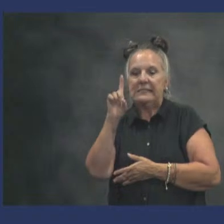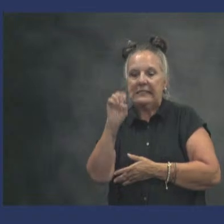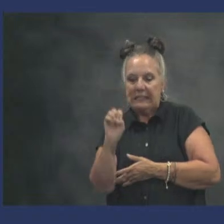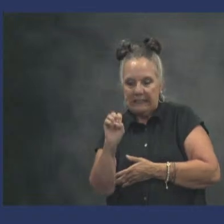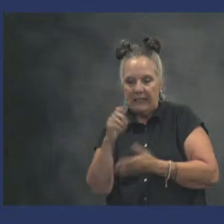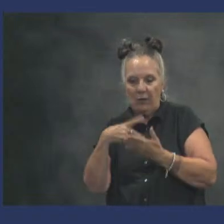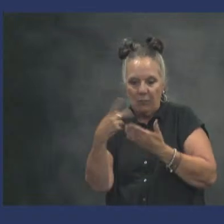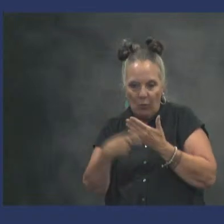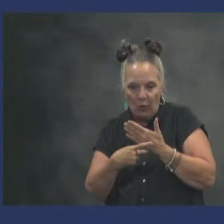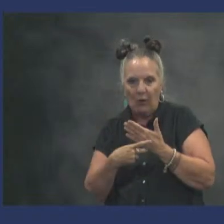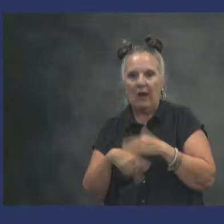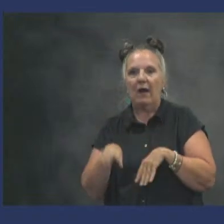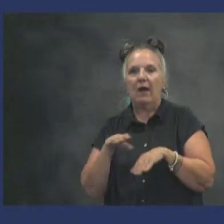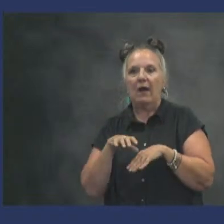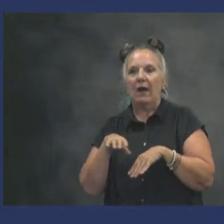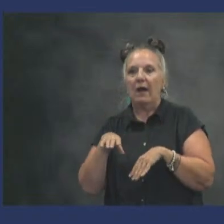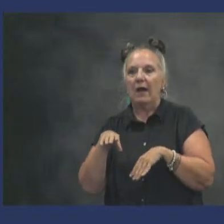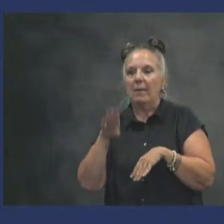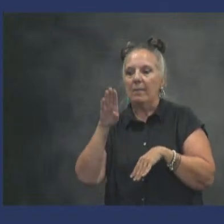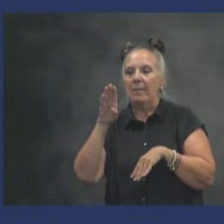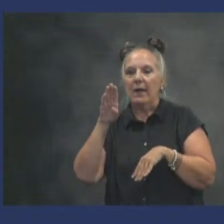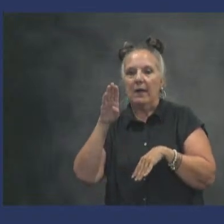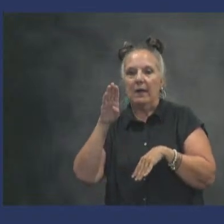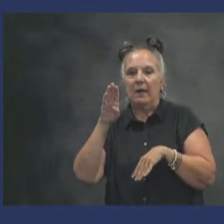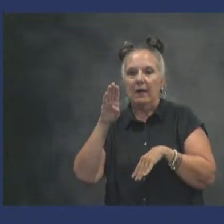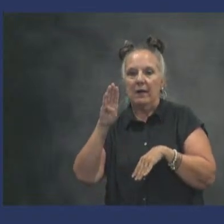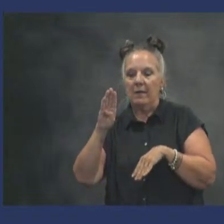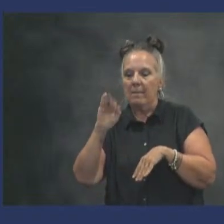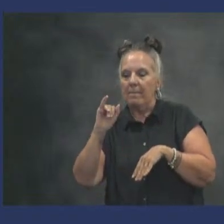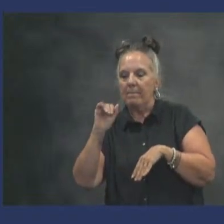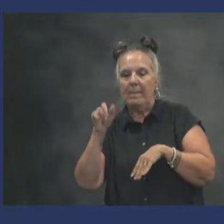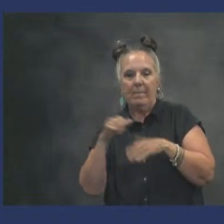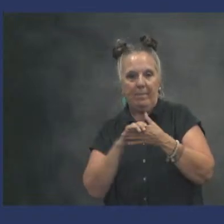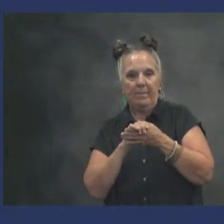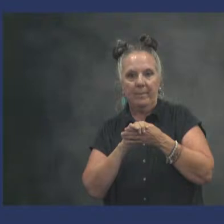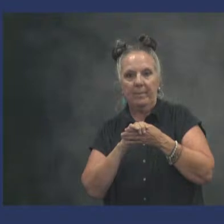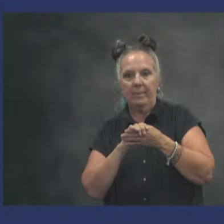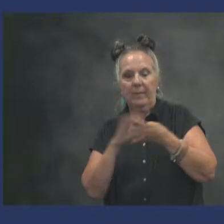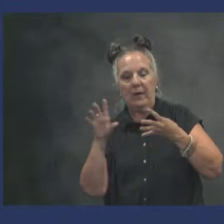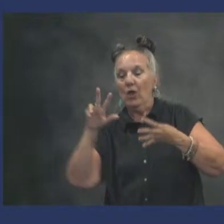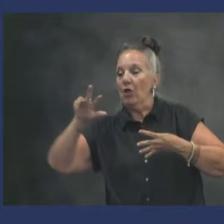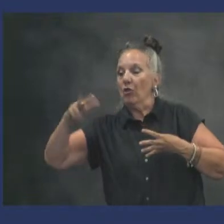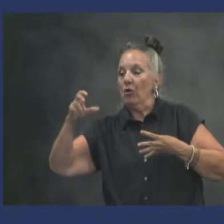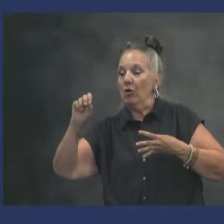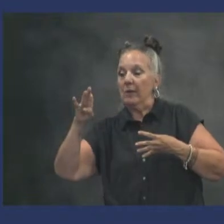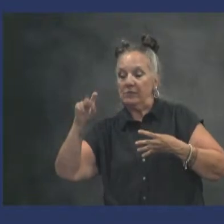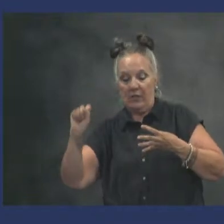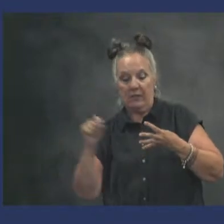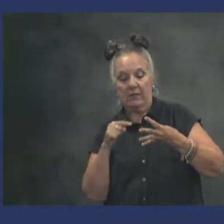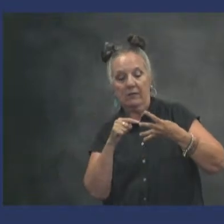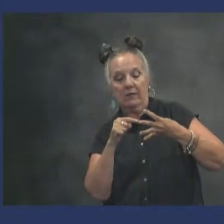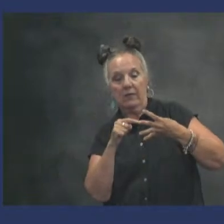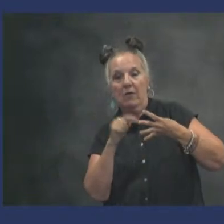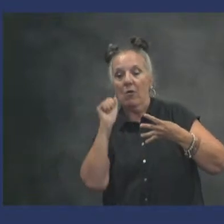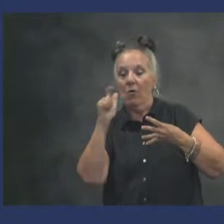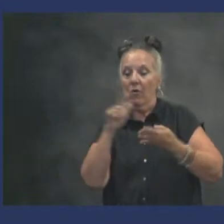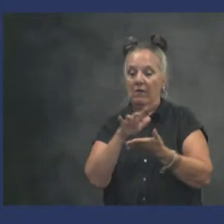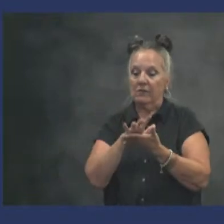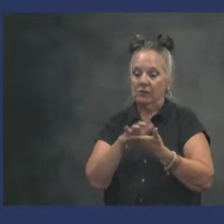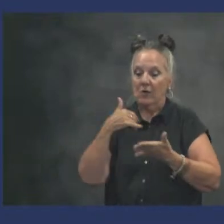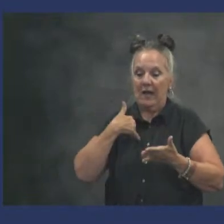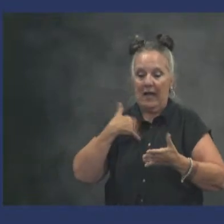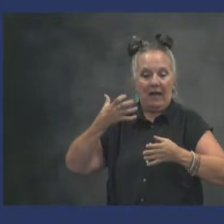programs during their high school program of studies. The third objective is to ensure that all of our schools have